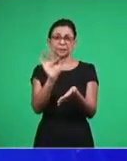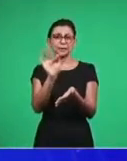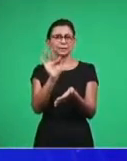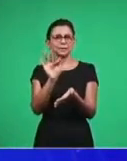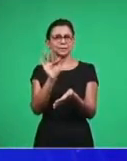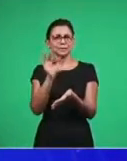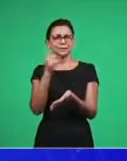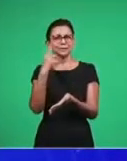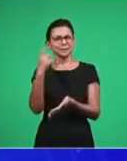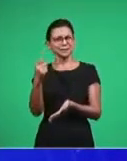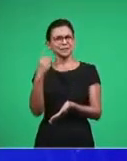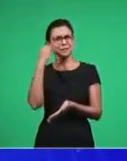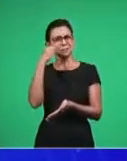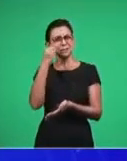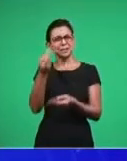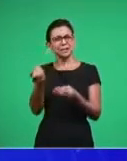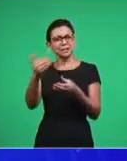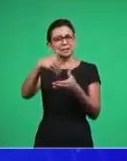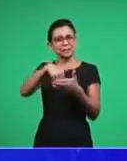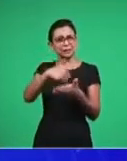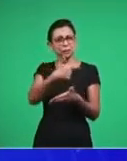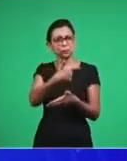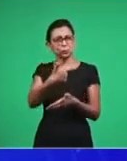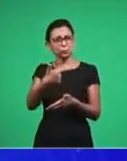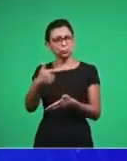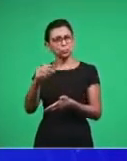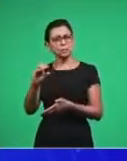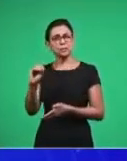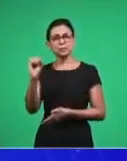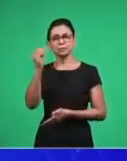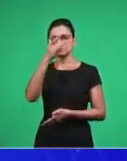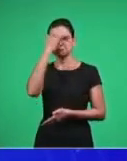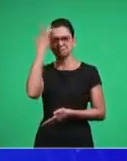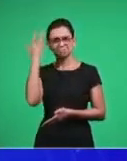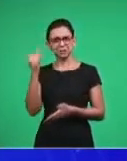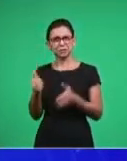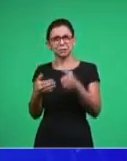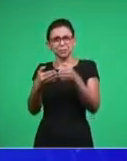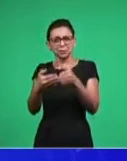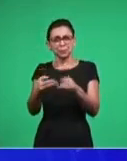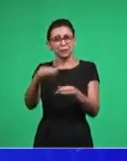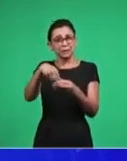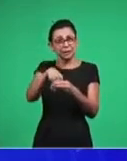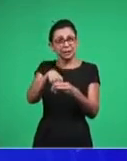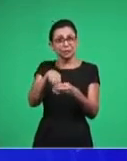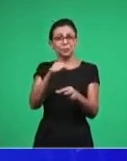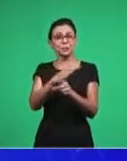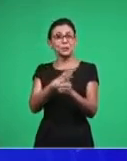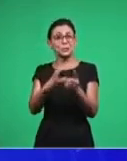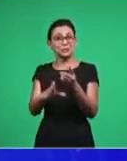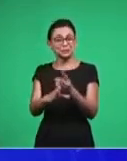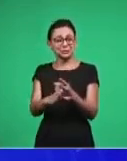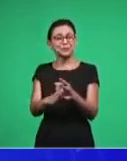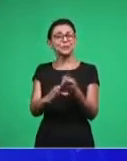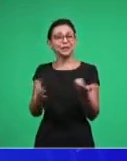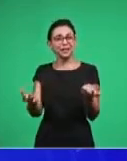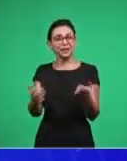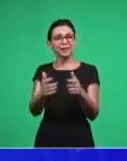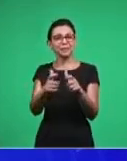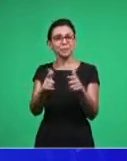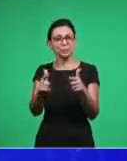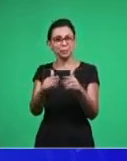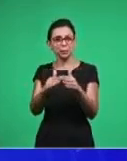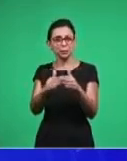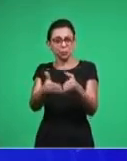is a service that we had in a boat in France, Paris, France.